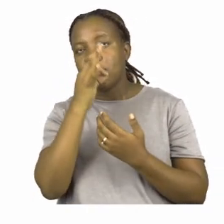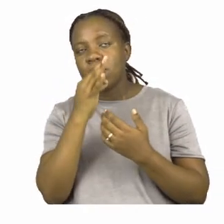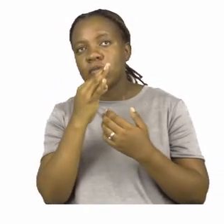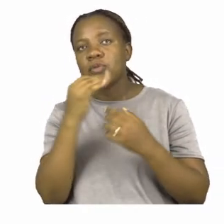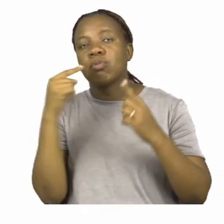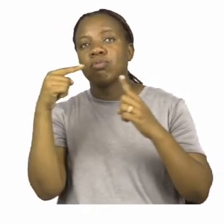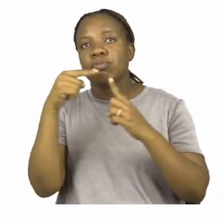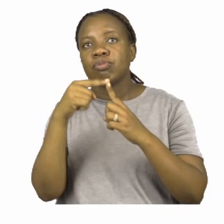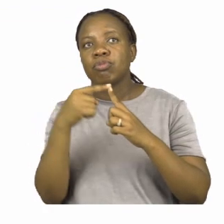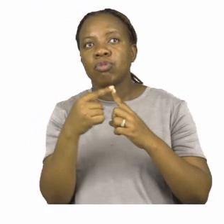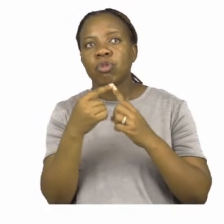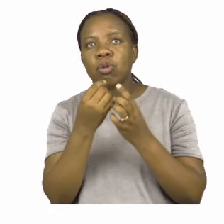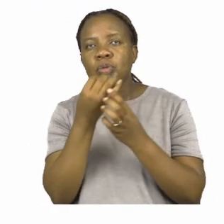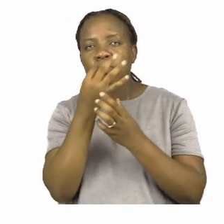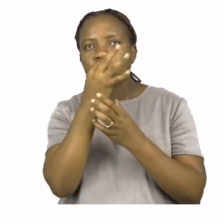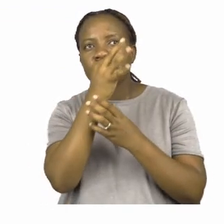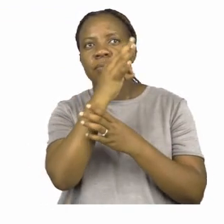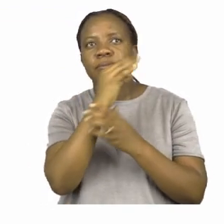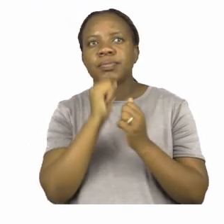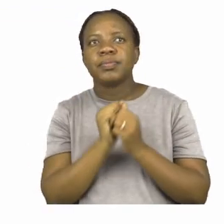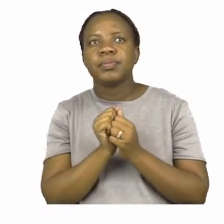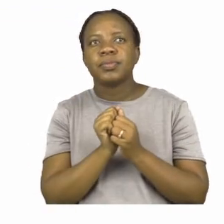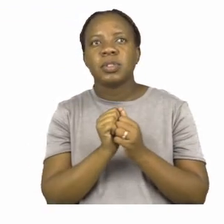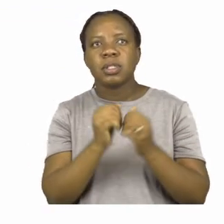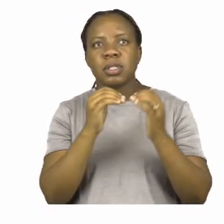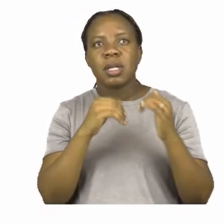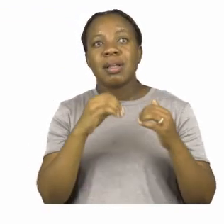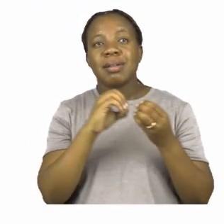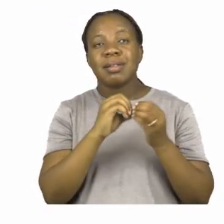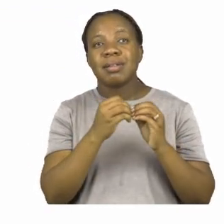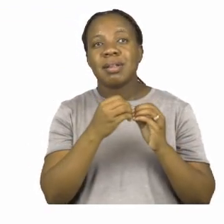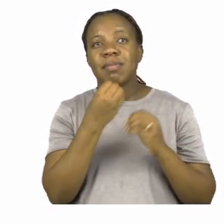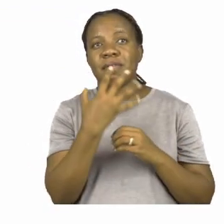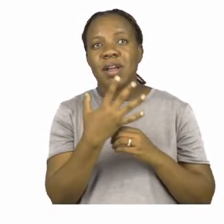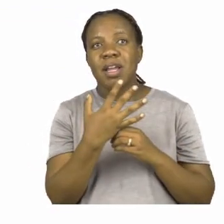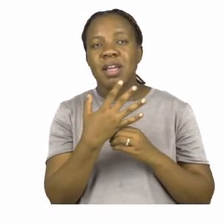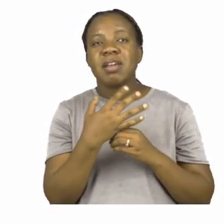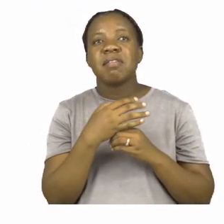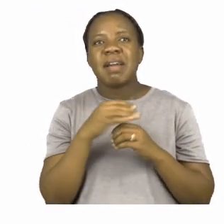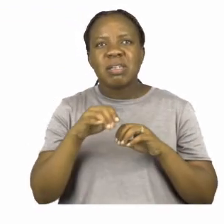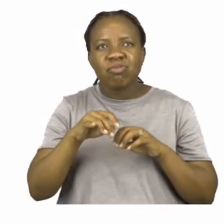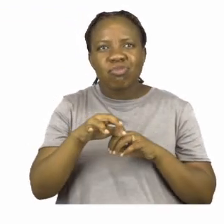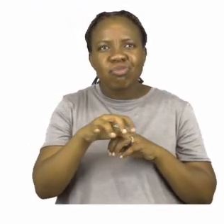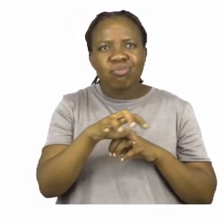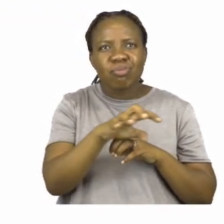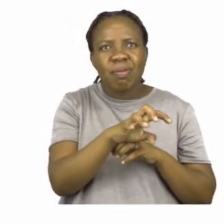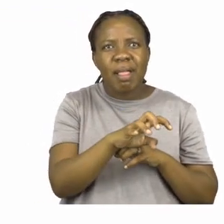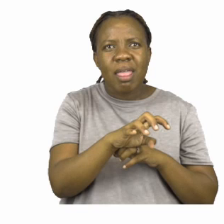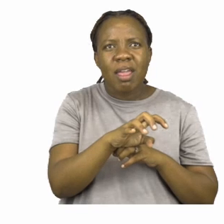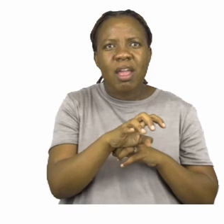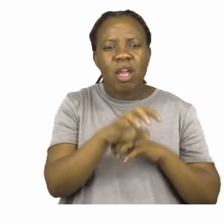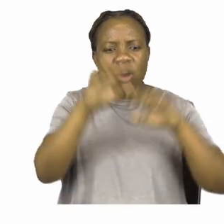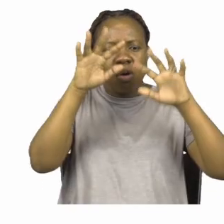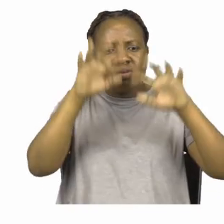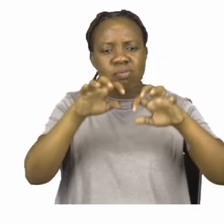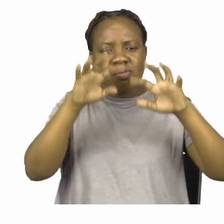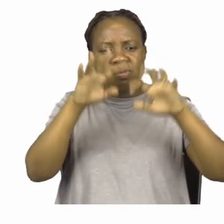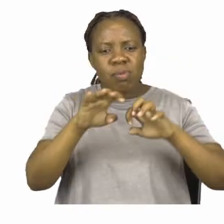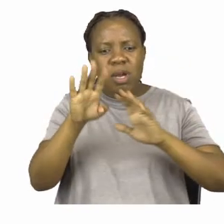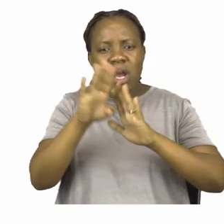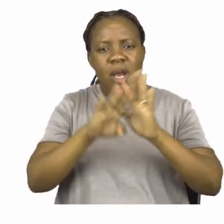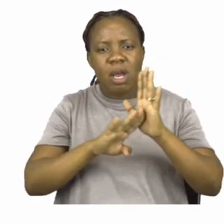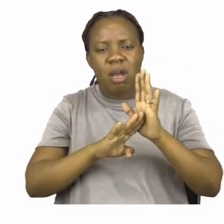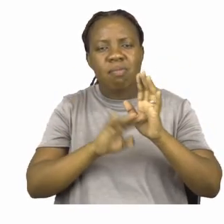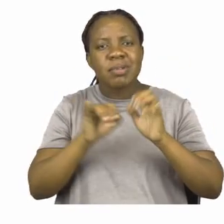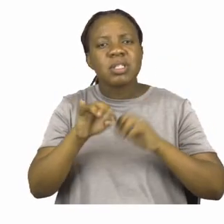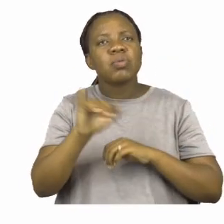out after the rain? 6. How many children caught the butterflies?